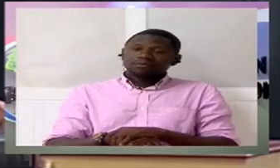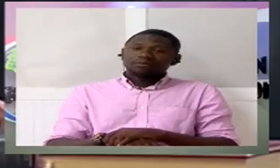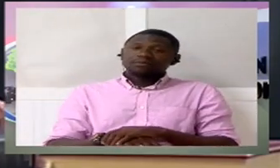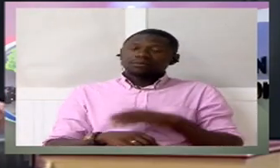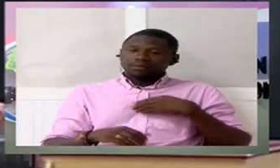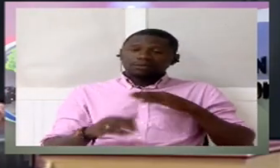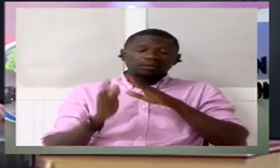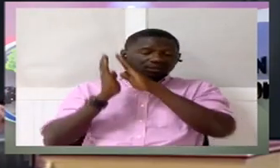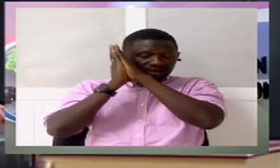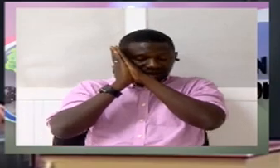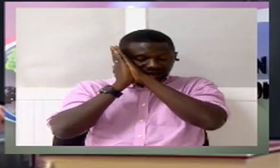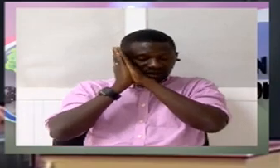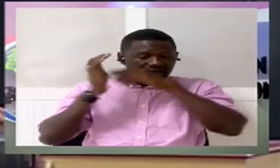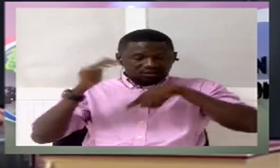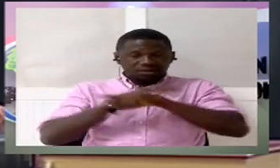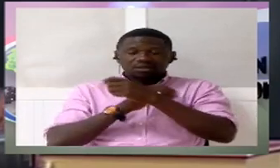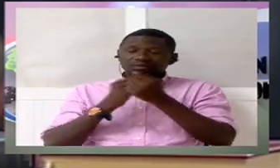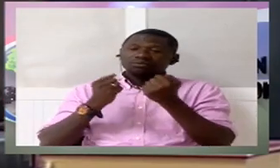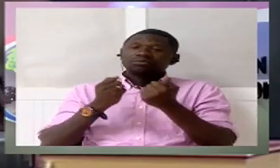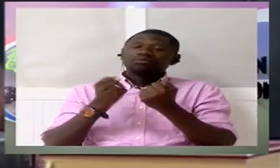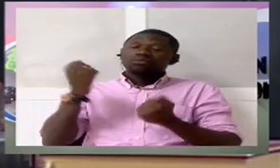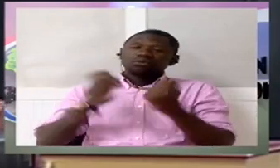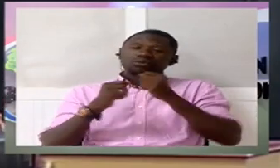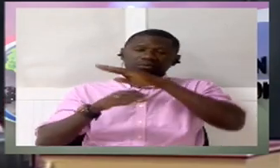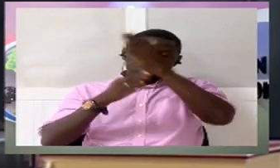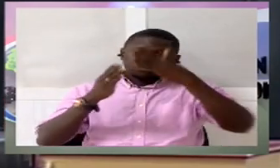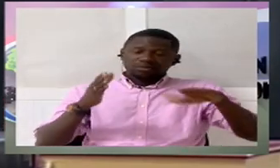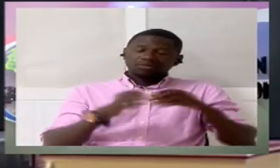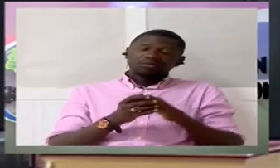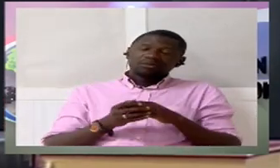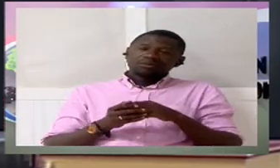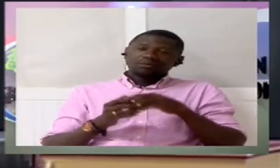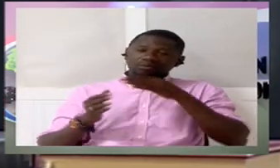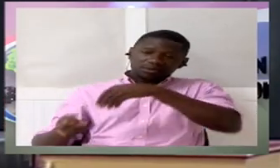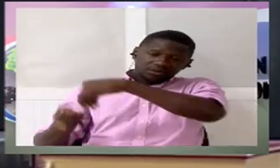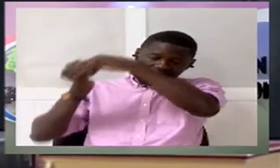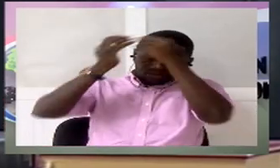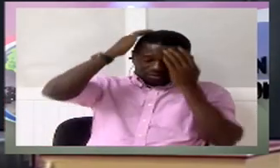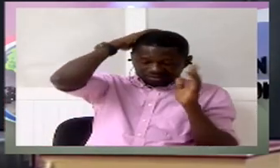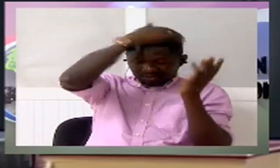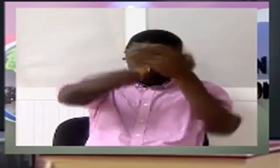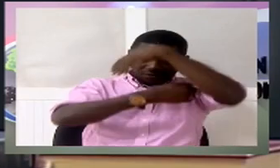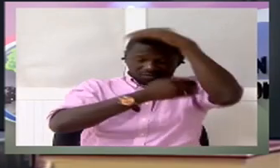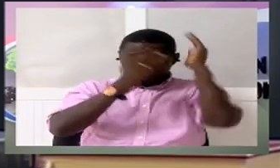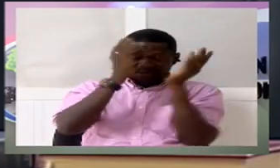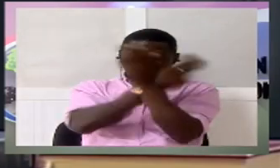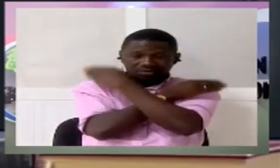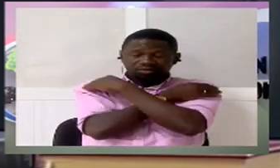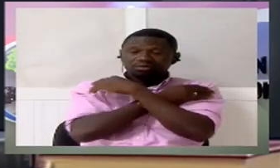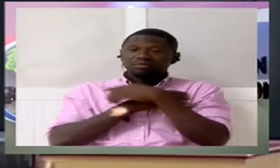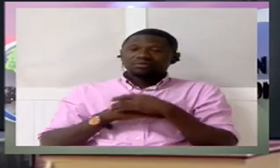caught. I lay on the vehicle. I took my headscarf and I covered myself.